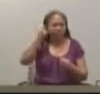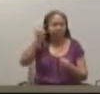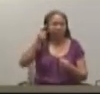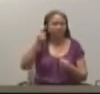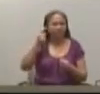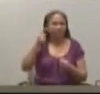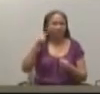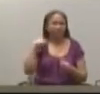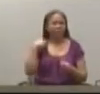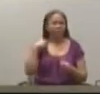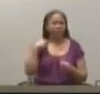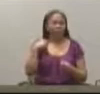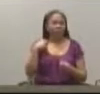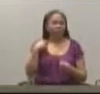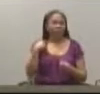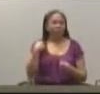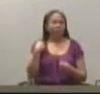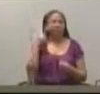our anxieties.